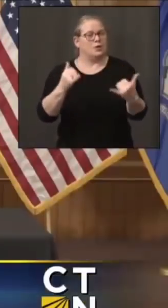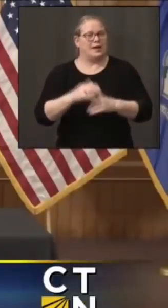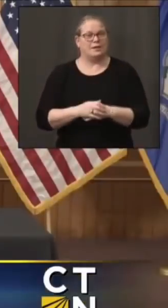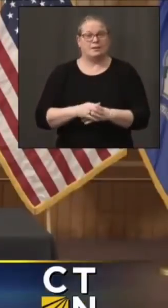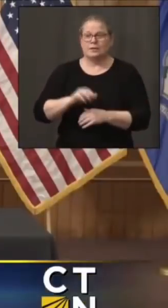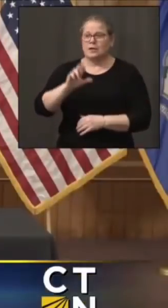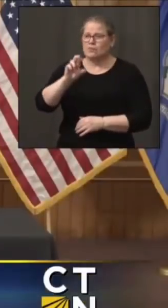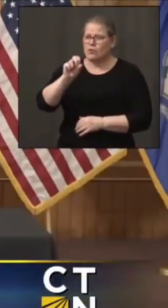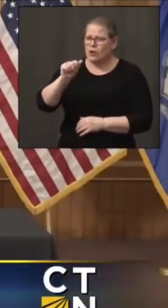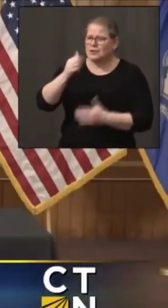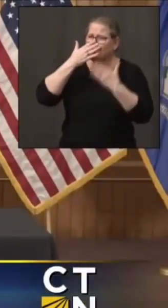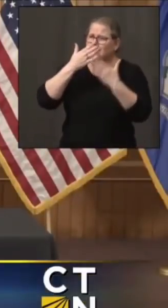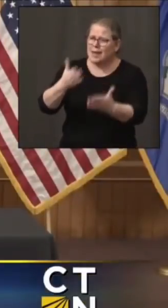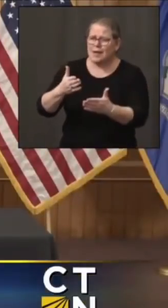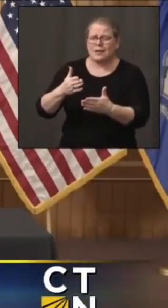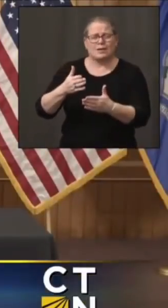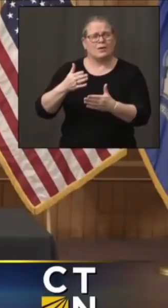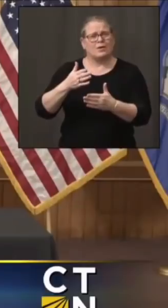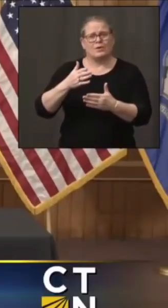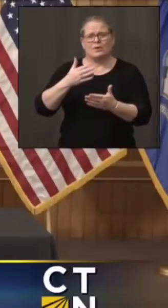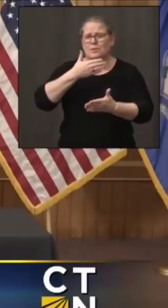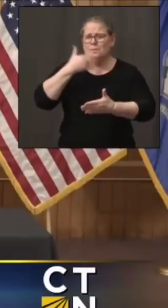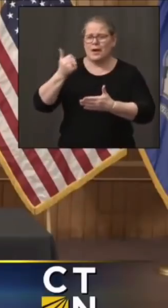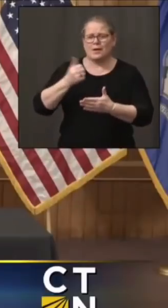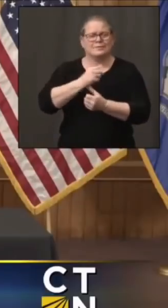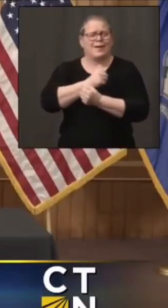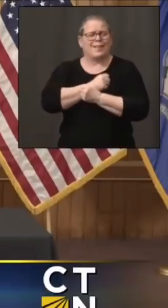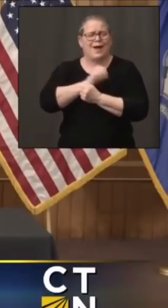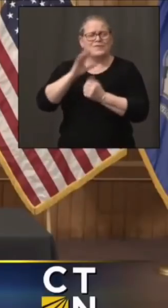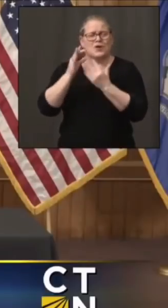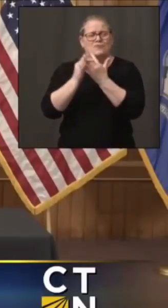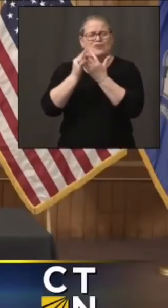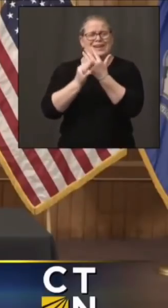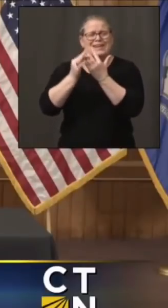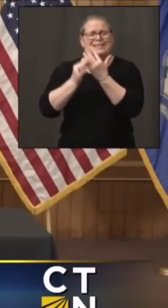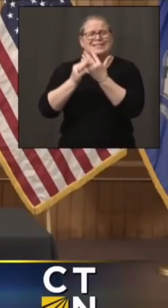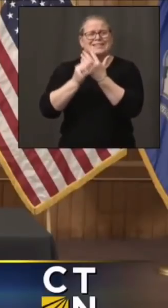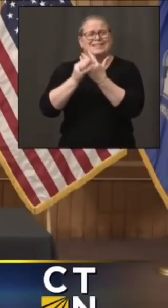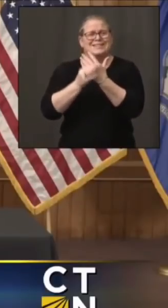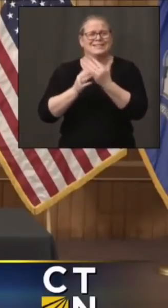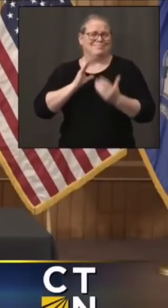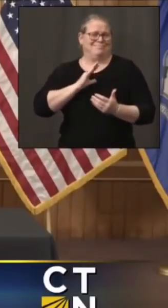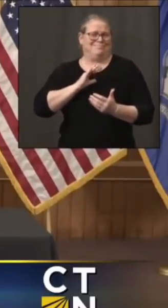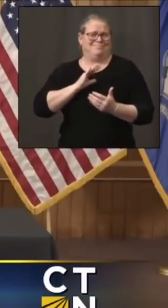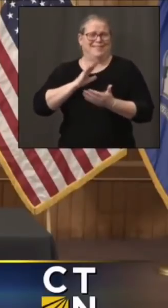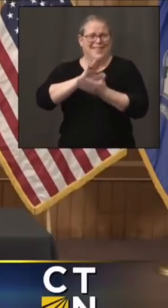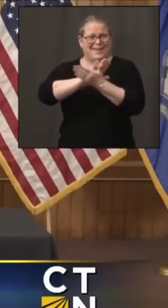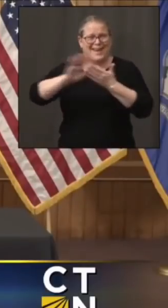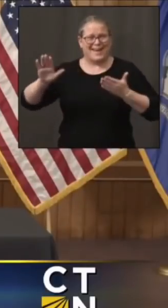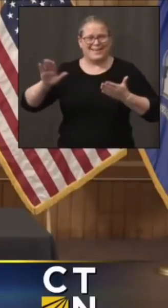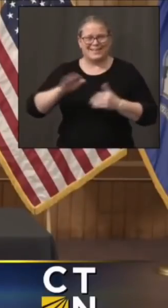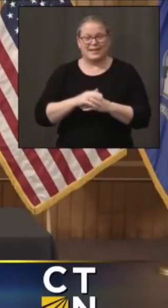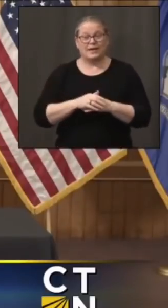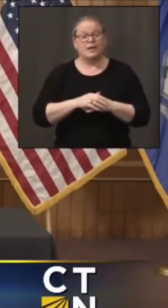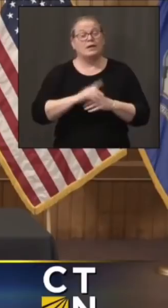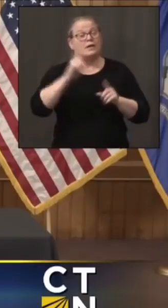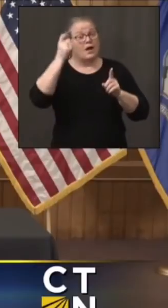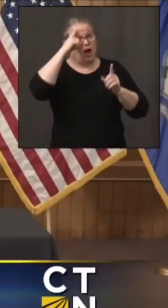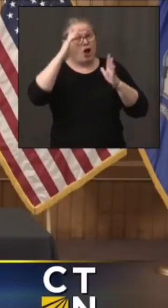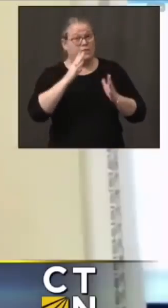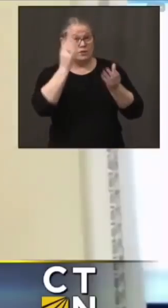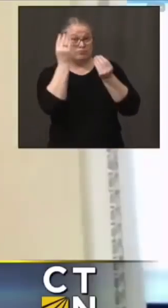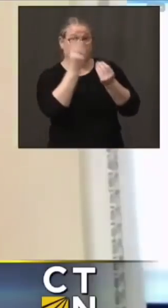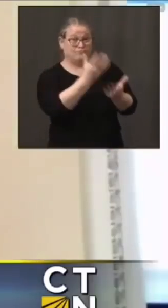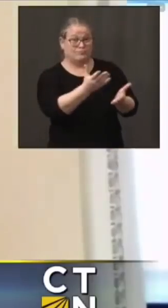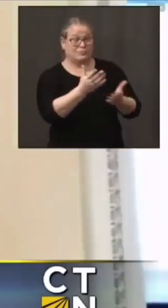You're the best. I love what you have to say. I love your rings. We got to see them on screen. Really good. Listen, And, I'll just tell you this, Governor. I was first